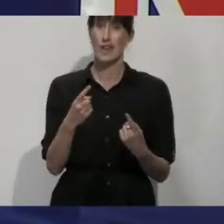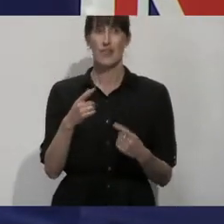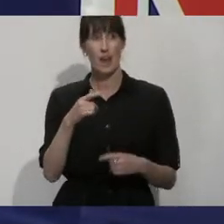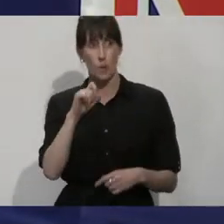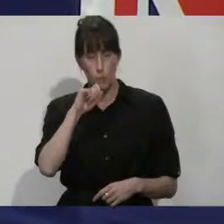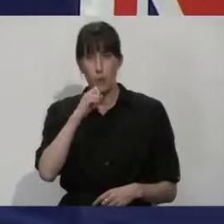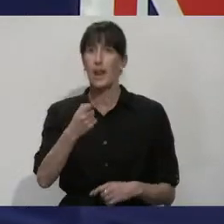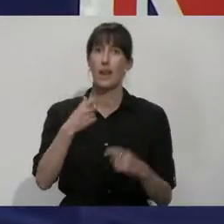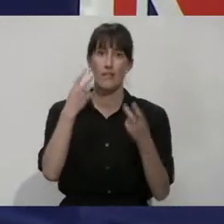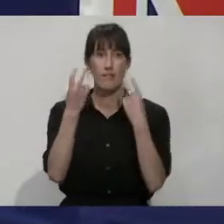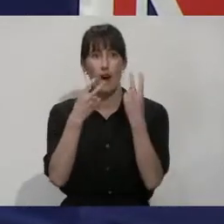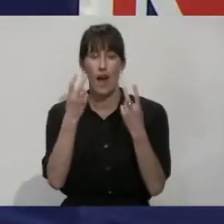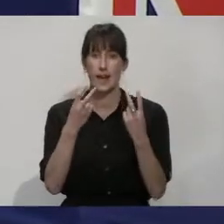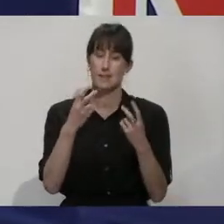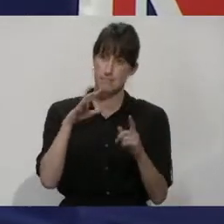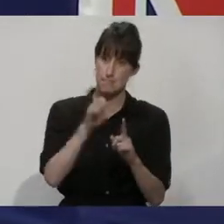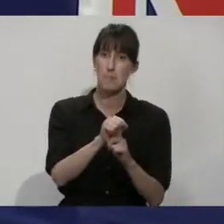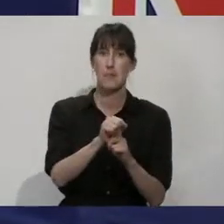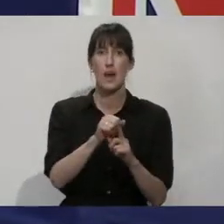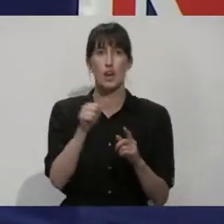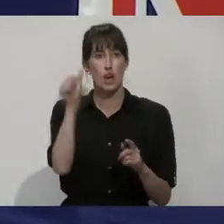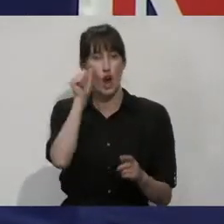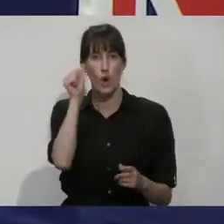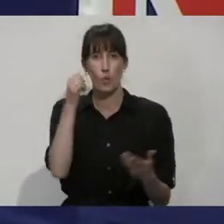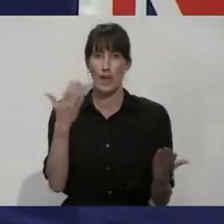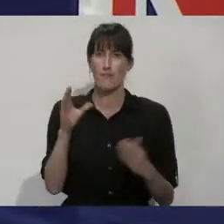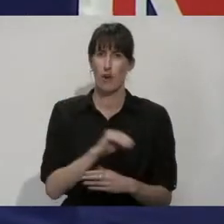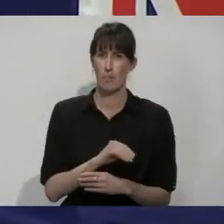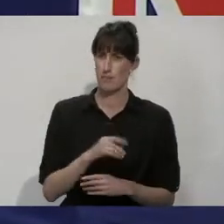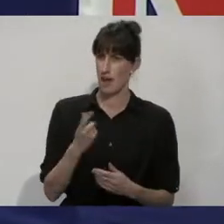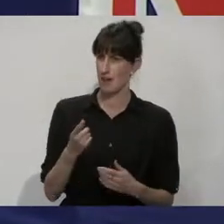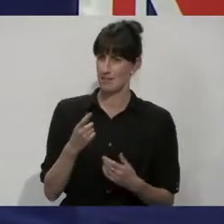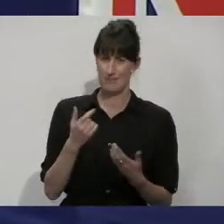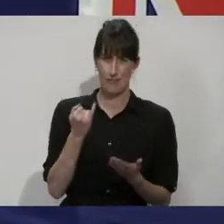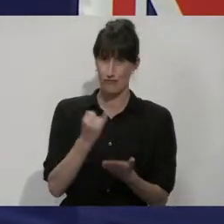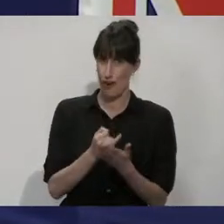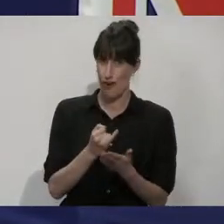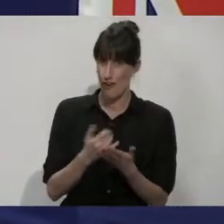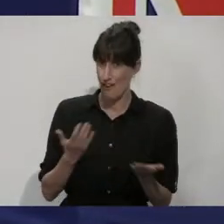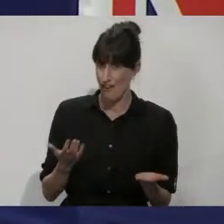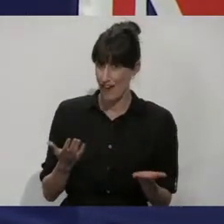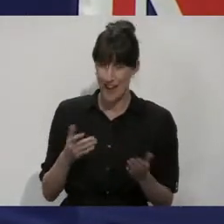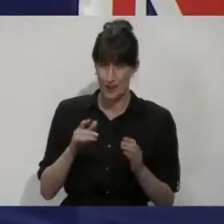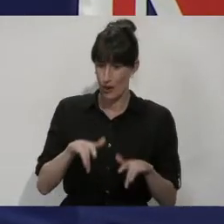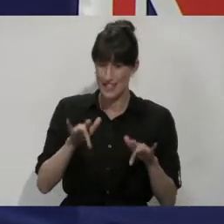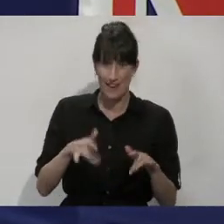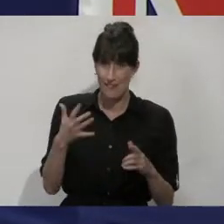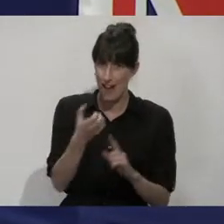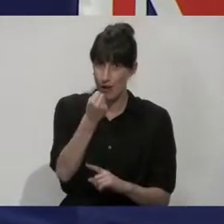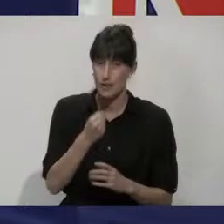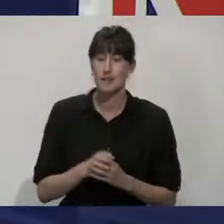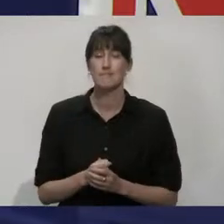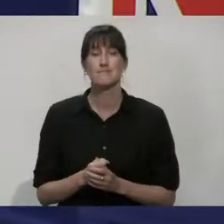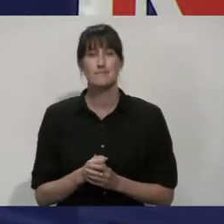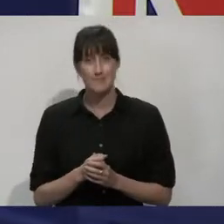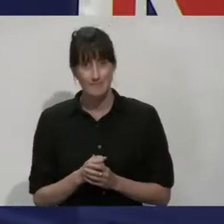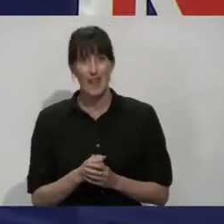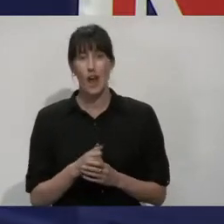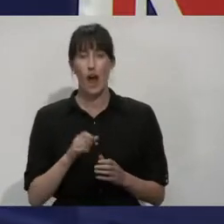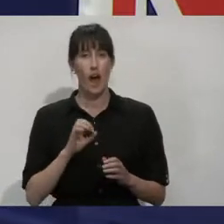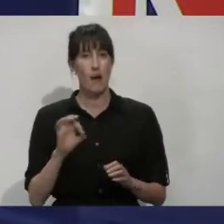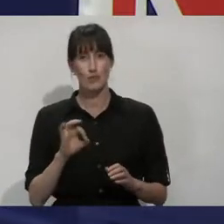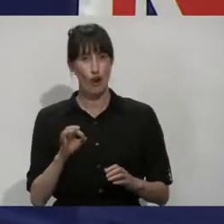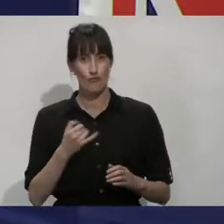wrong, and you're right, we haven't yet found it, but we are eliminating some of the potential sources. So we feel we can